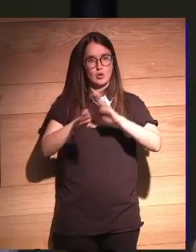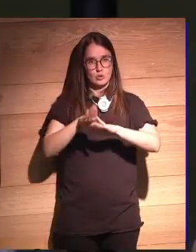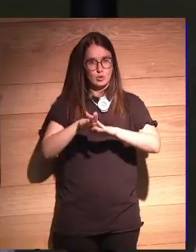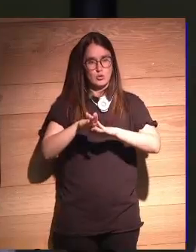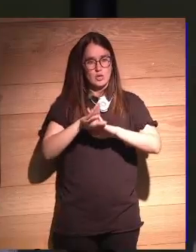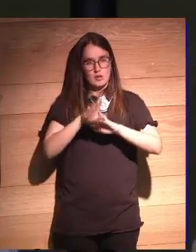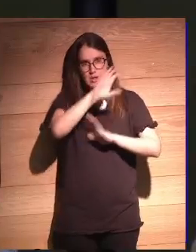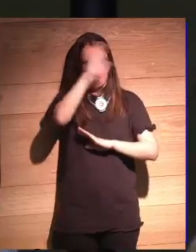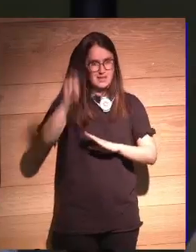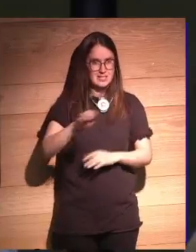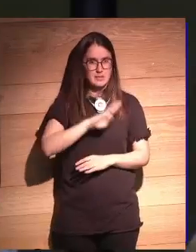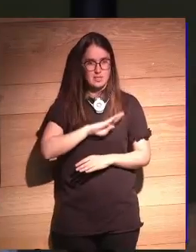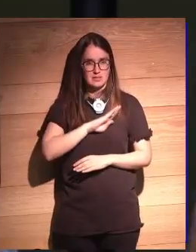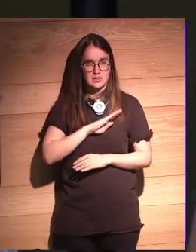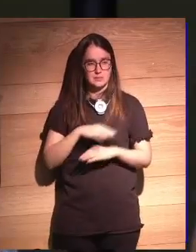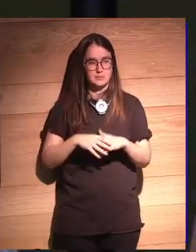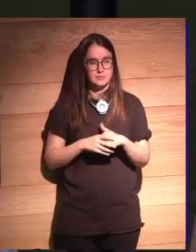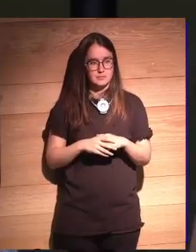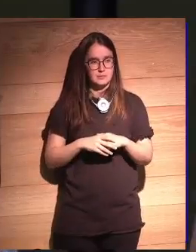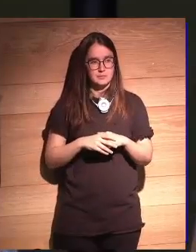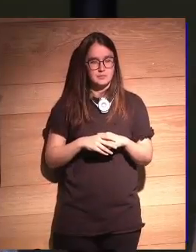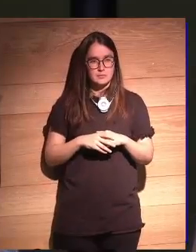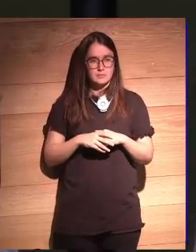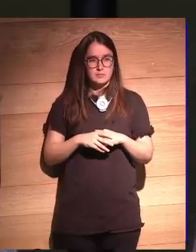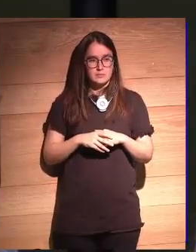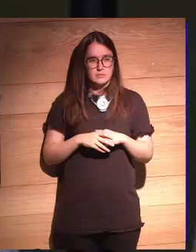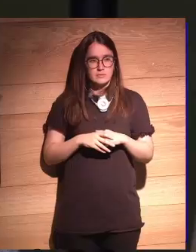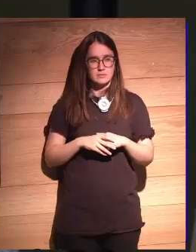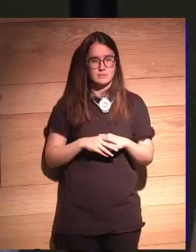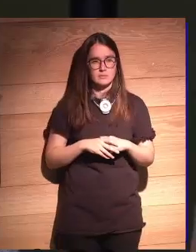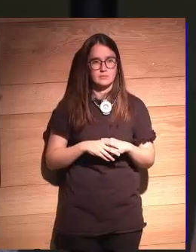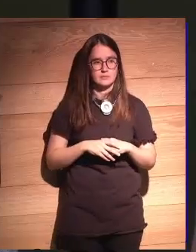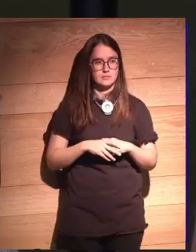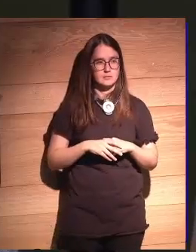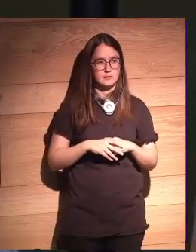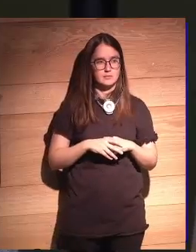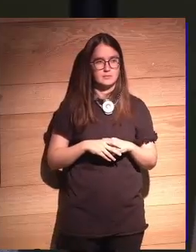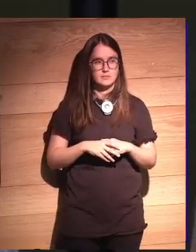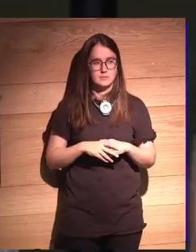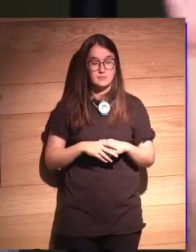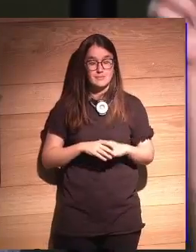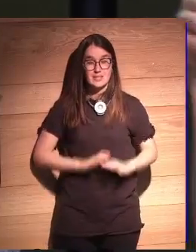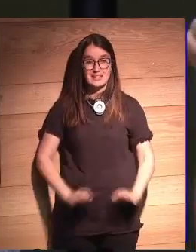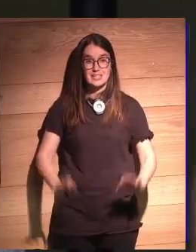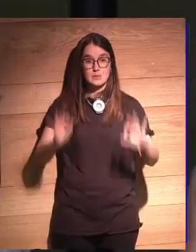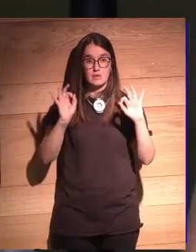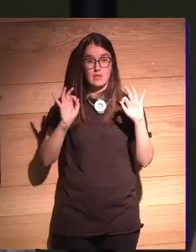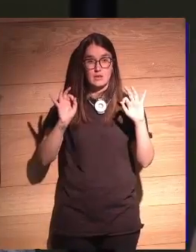I mean, states, especially the more that